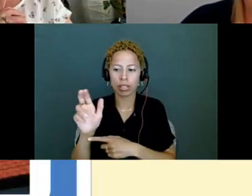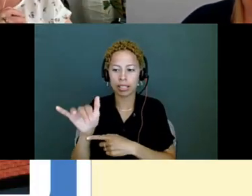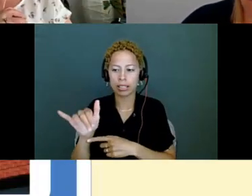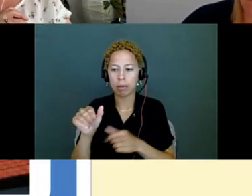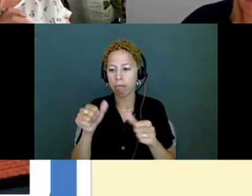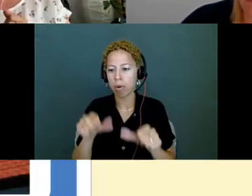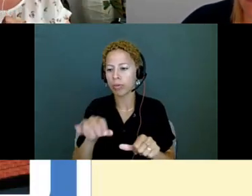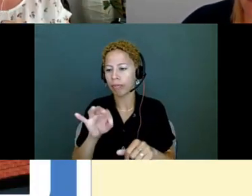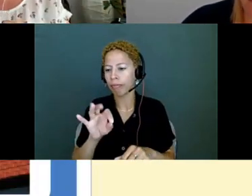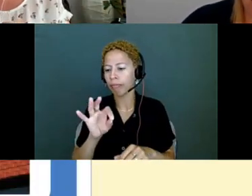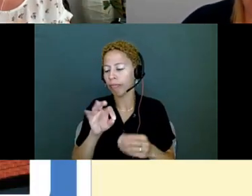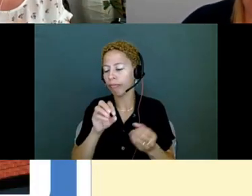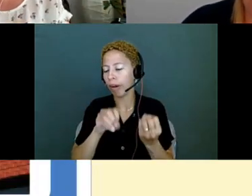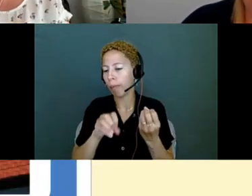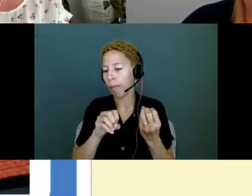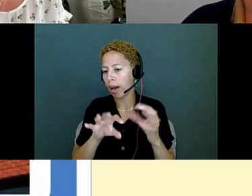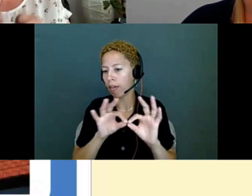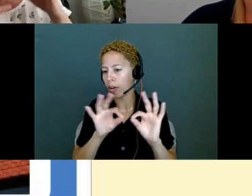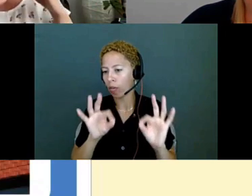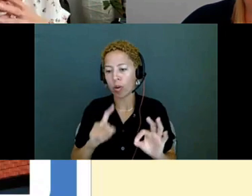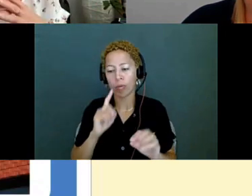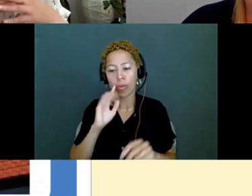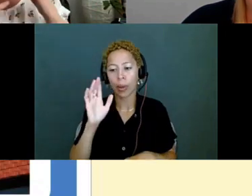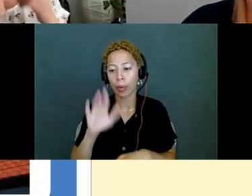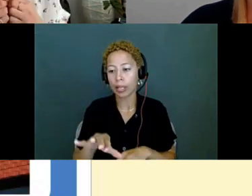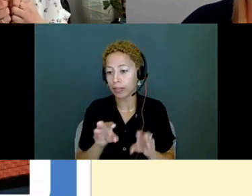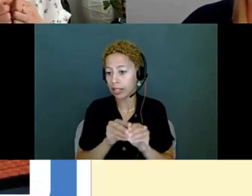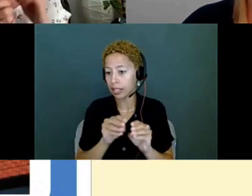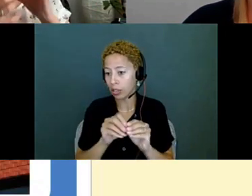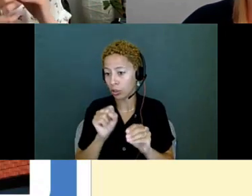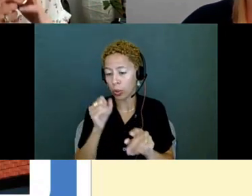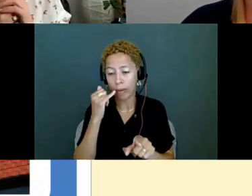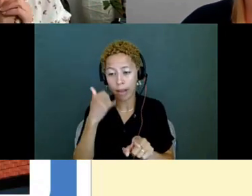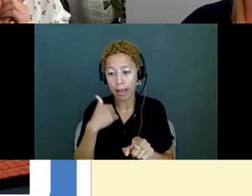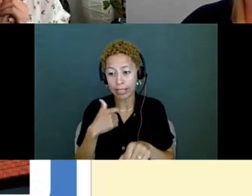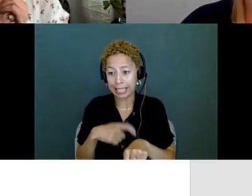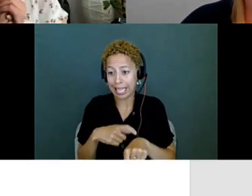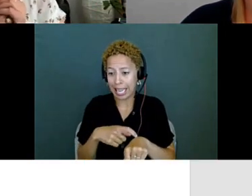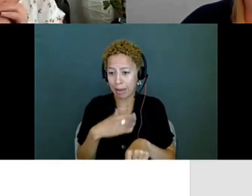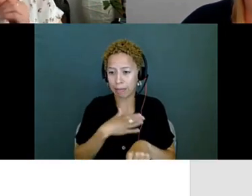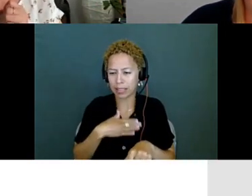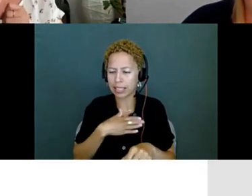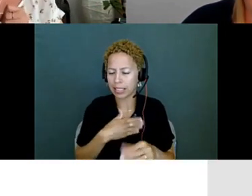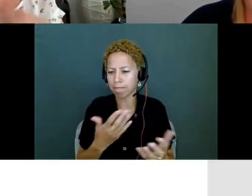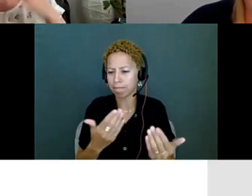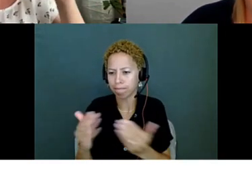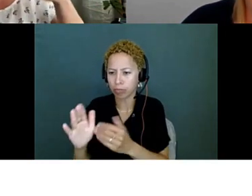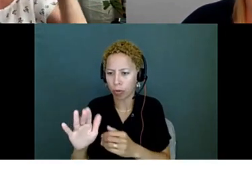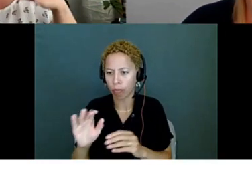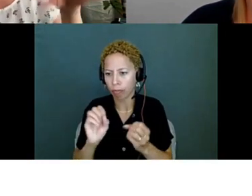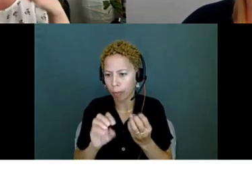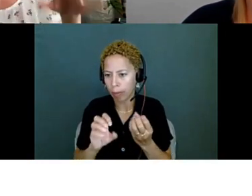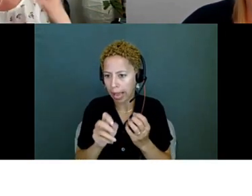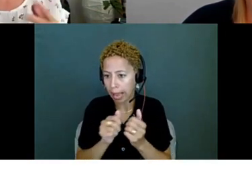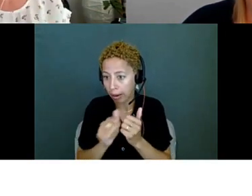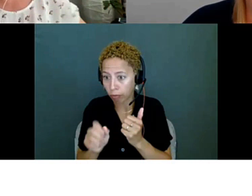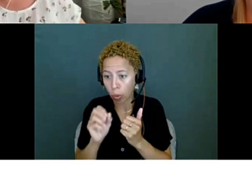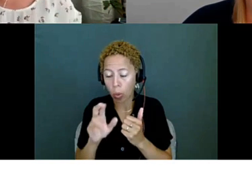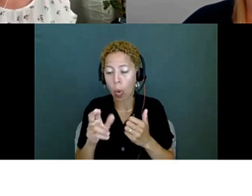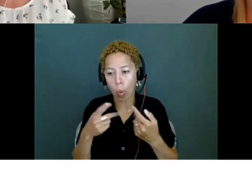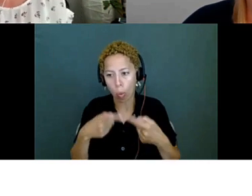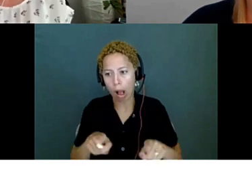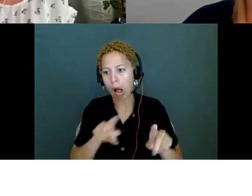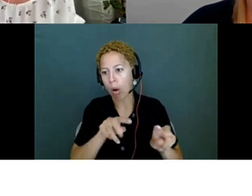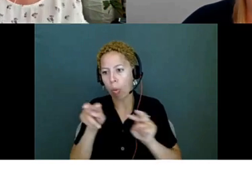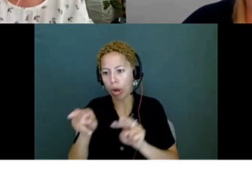feedback forms for the rest of the session. So if you have a bit of time, please give us the feedback afterwards or as you're watching what